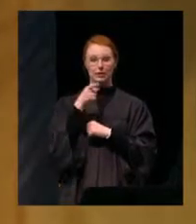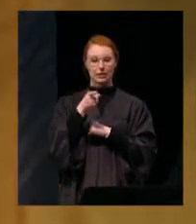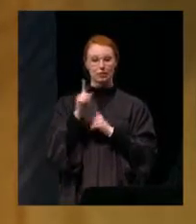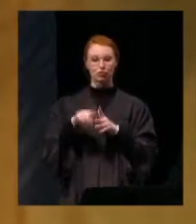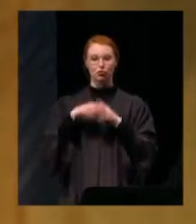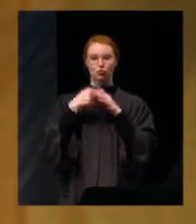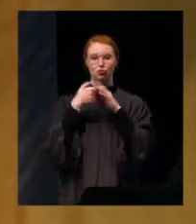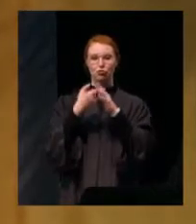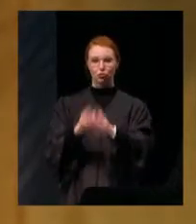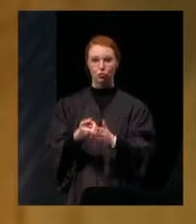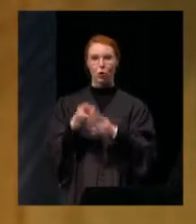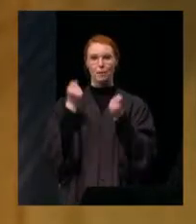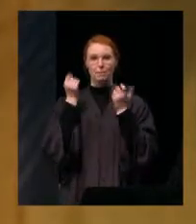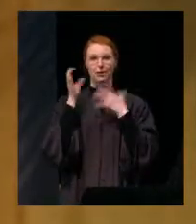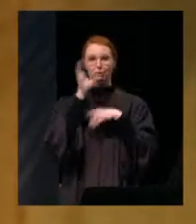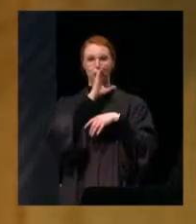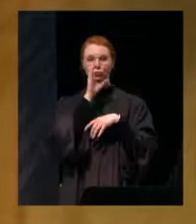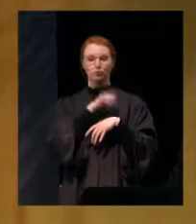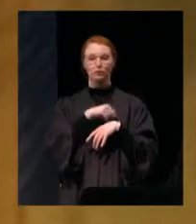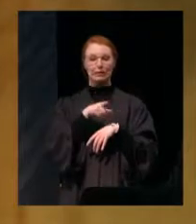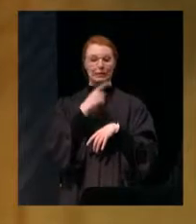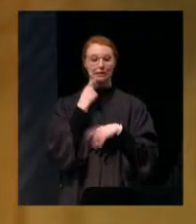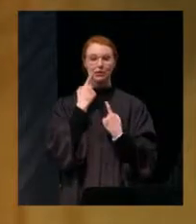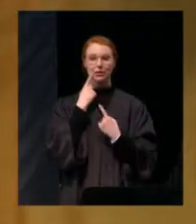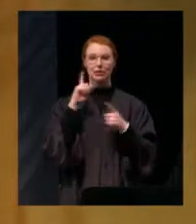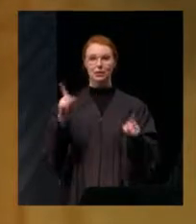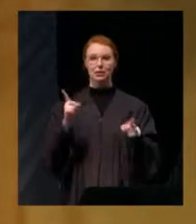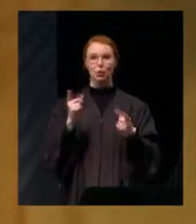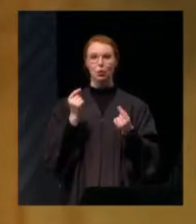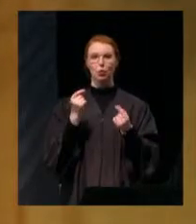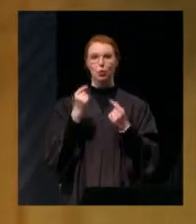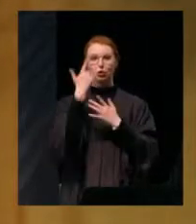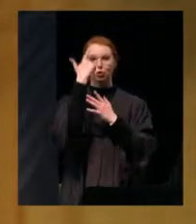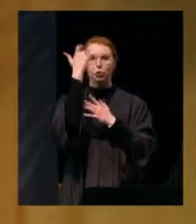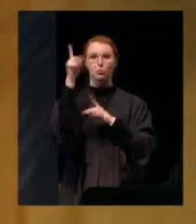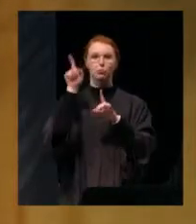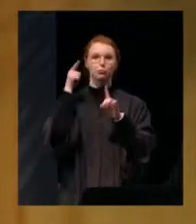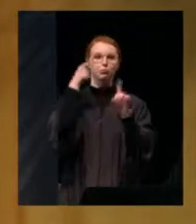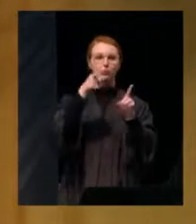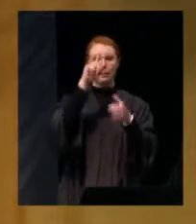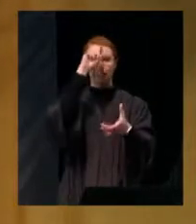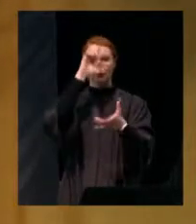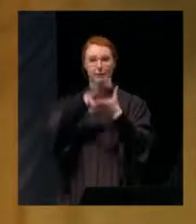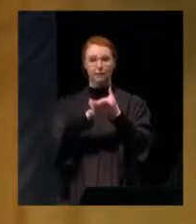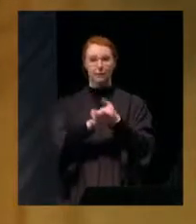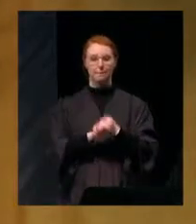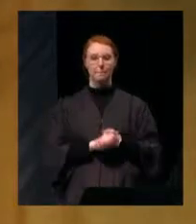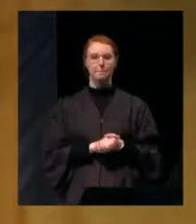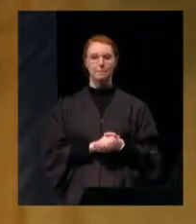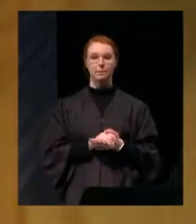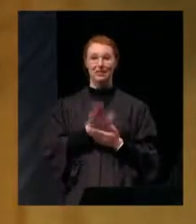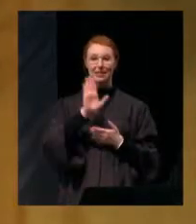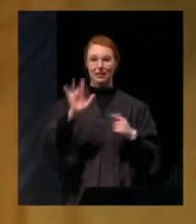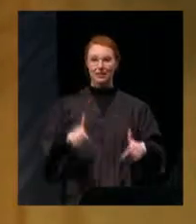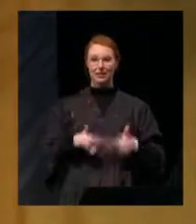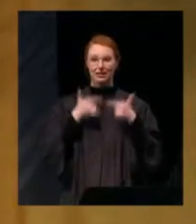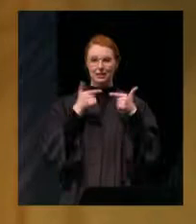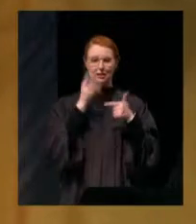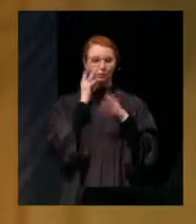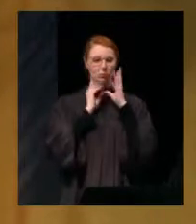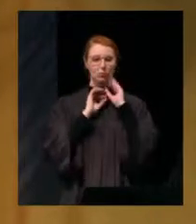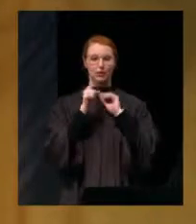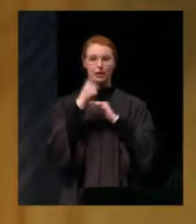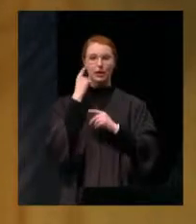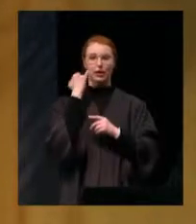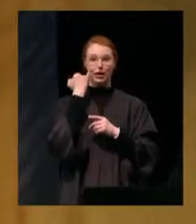industry, success was found through dreaming and believing. Throughout his life, he believed that if you had enough